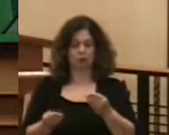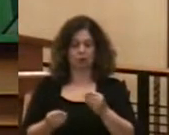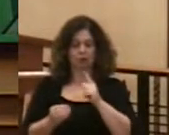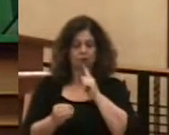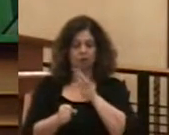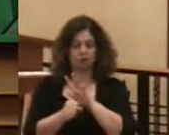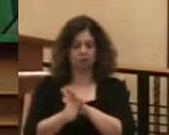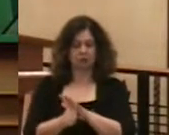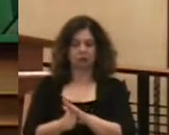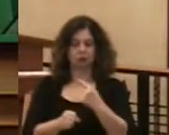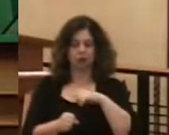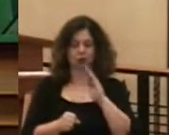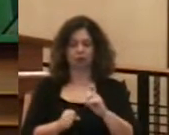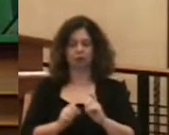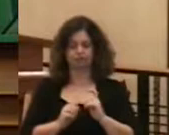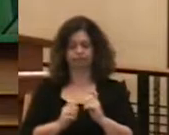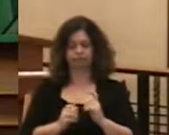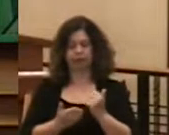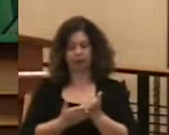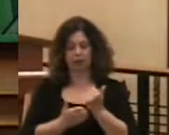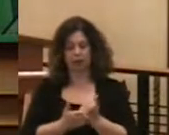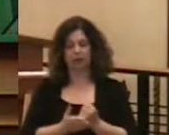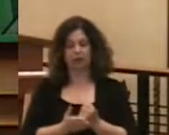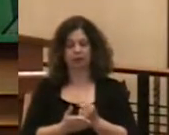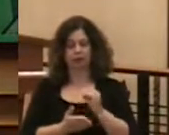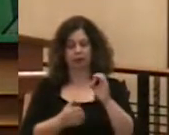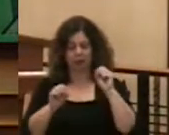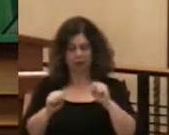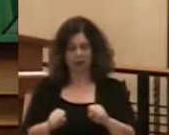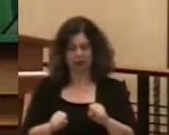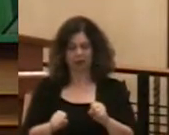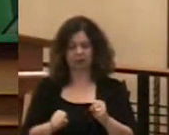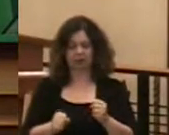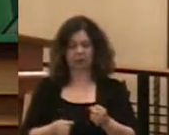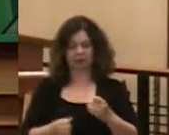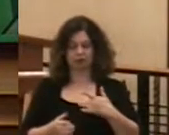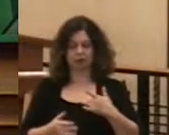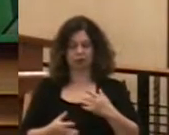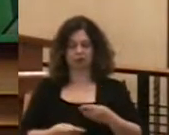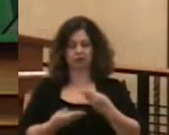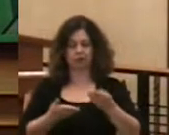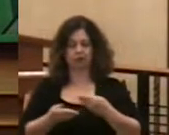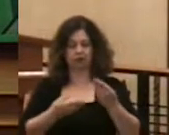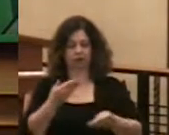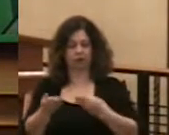joyful givers and offer us generous hearts. Lord, in your mercy.